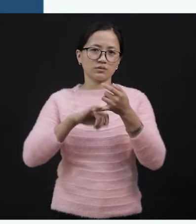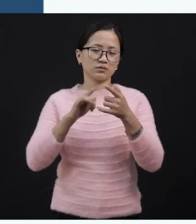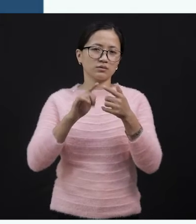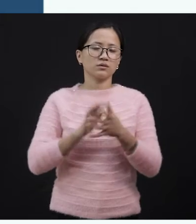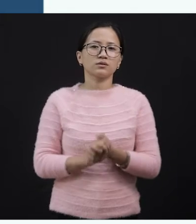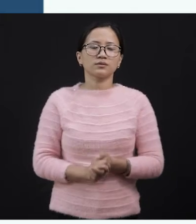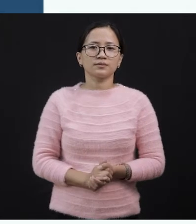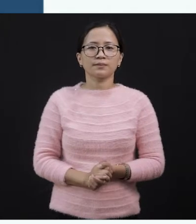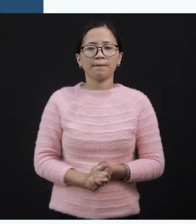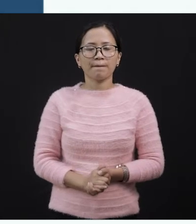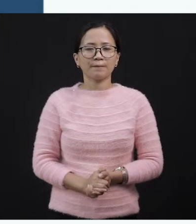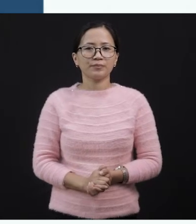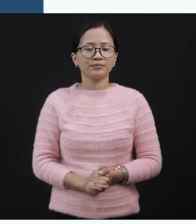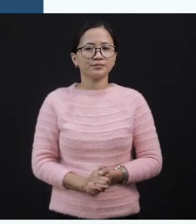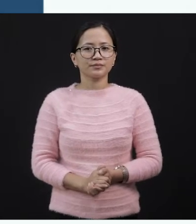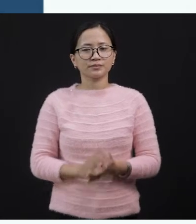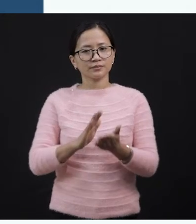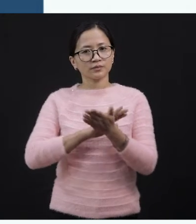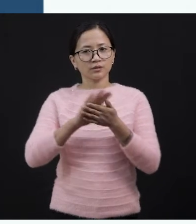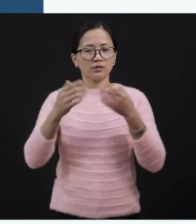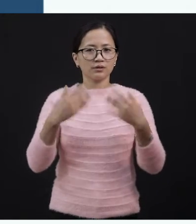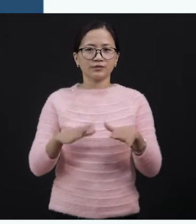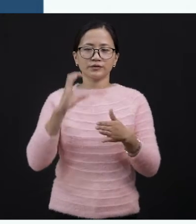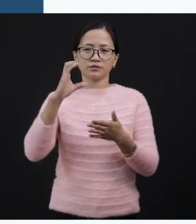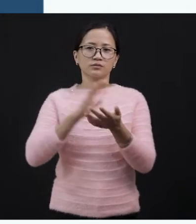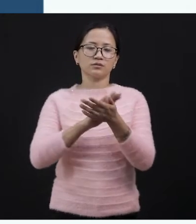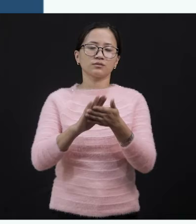well. So that is the end of this chapter.